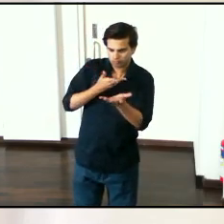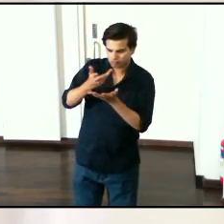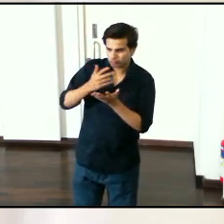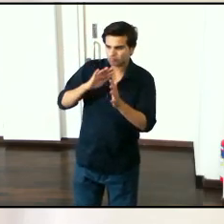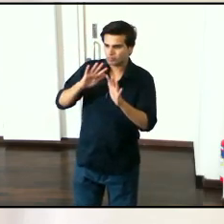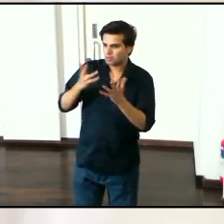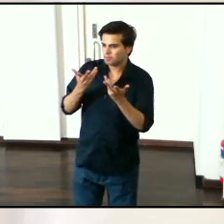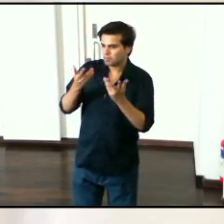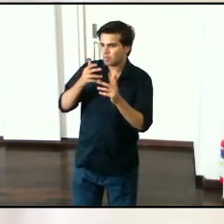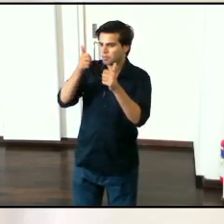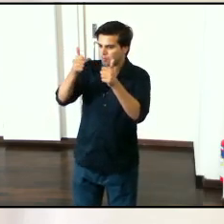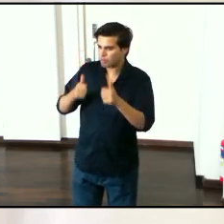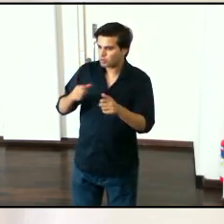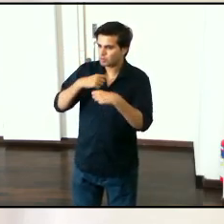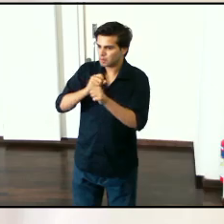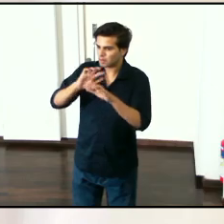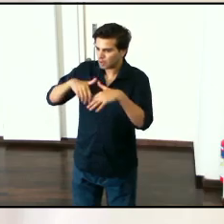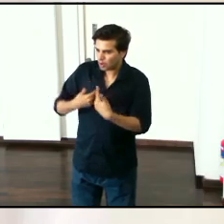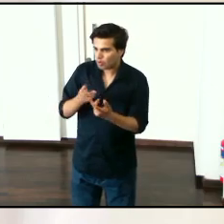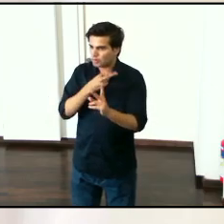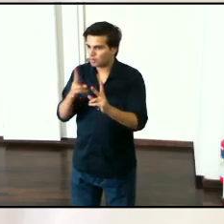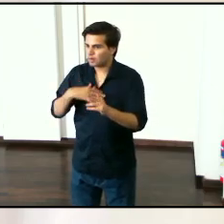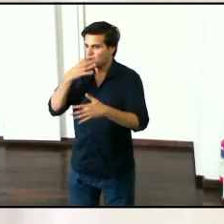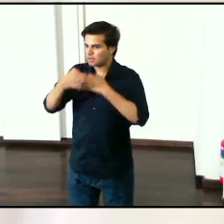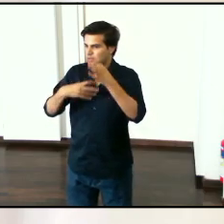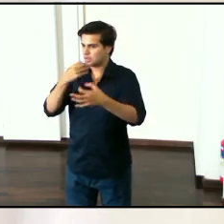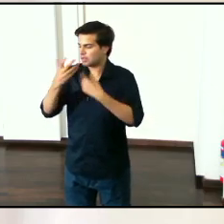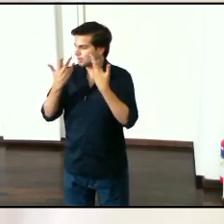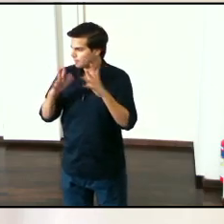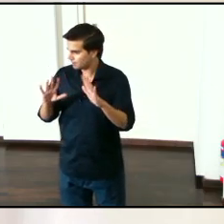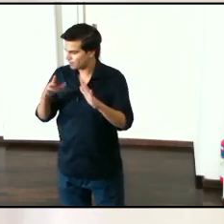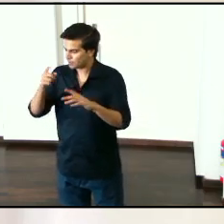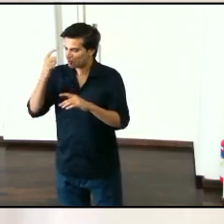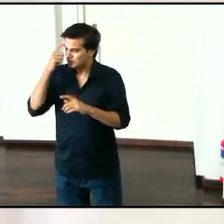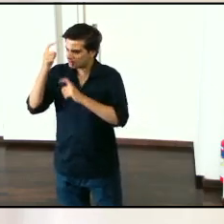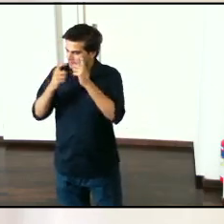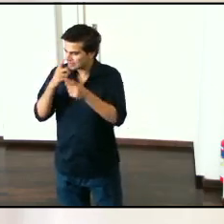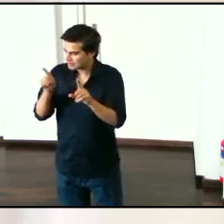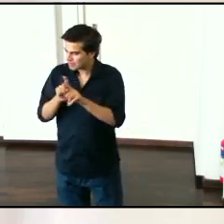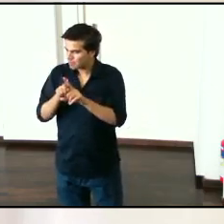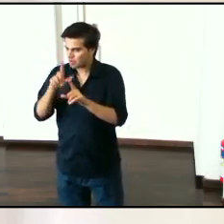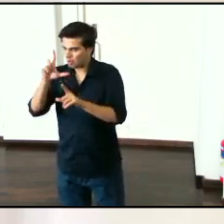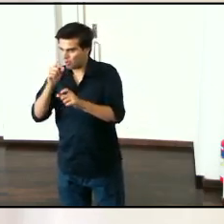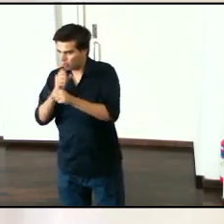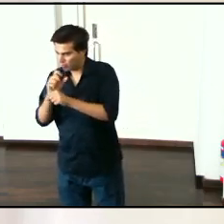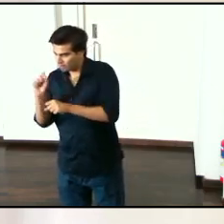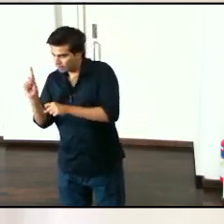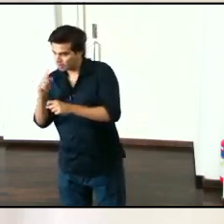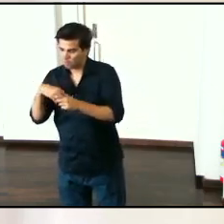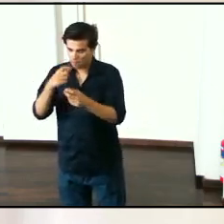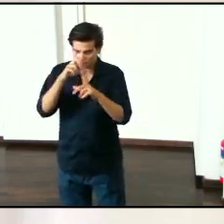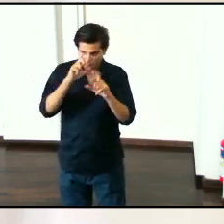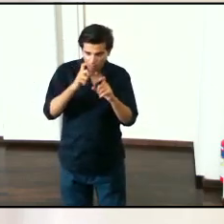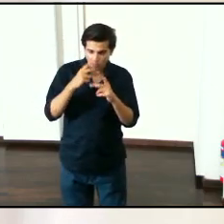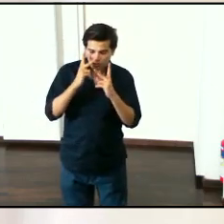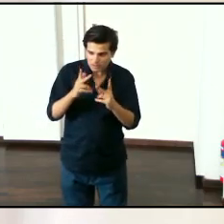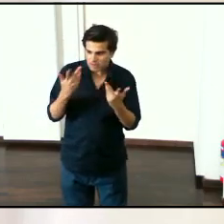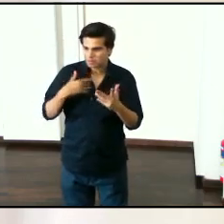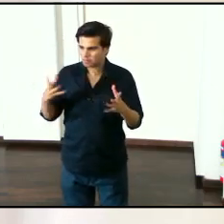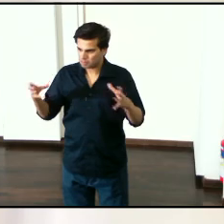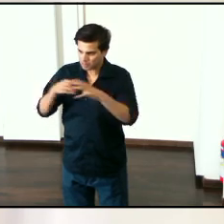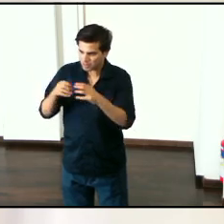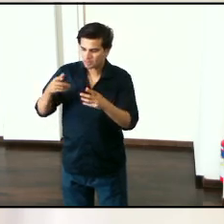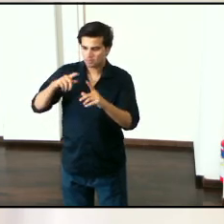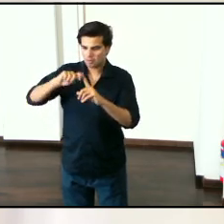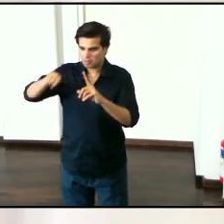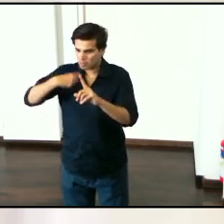how posters were made and so on and so forth, and did you think about the slogan first, did you think about the image first, was it a collective process?